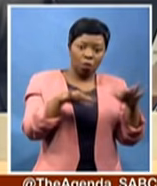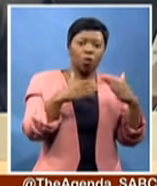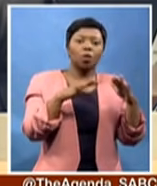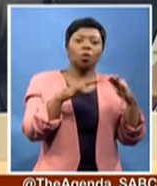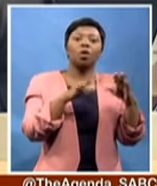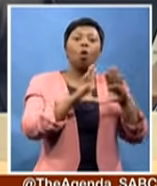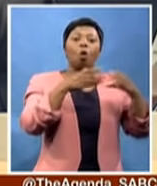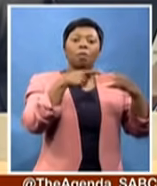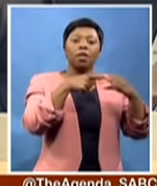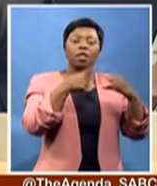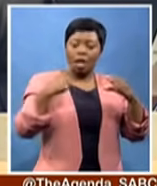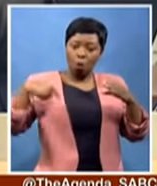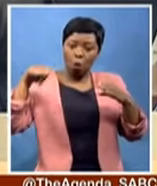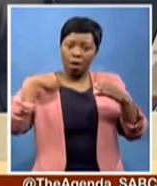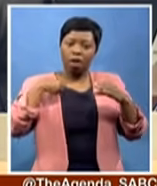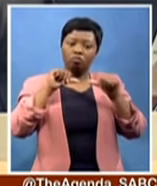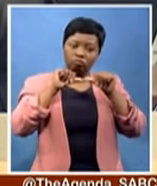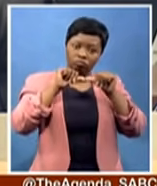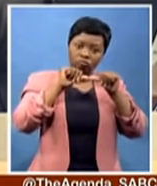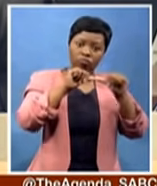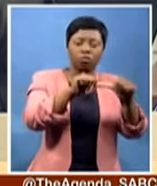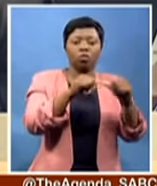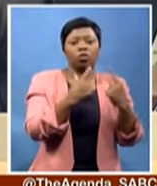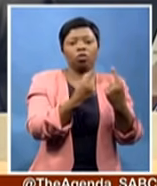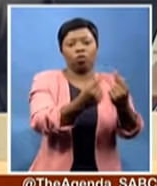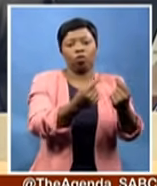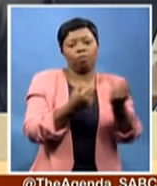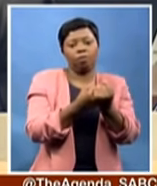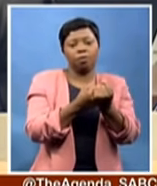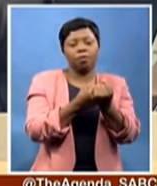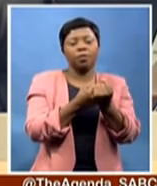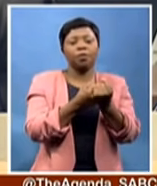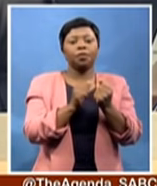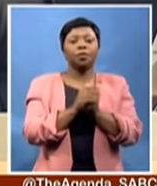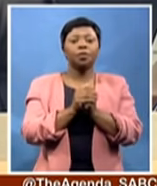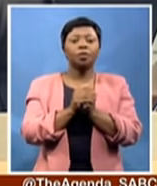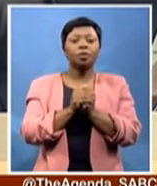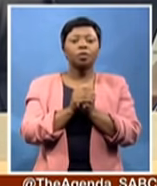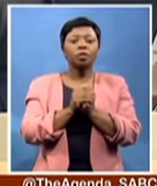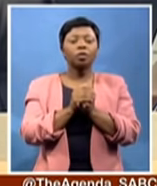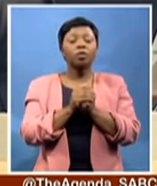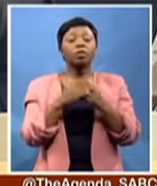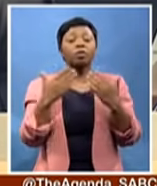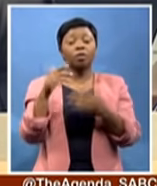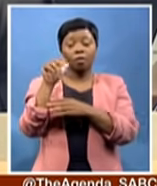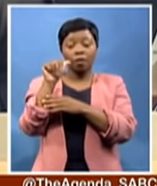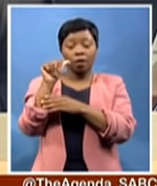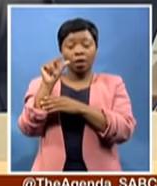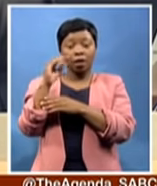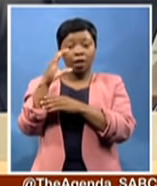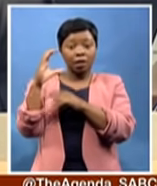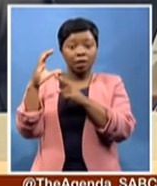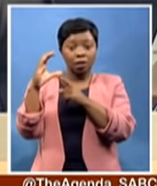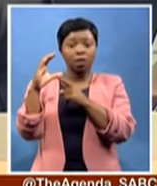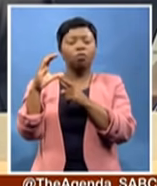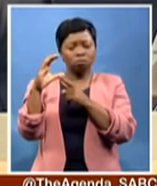The ANC has taken this position knowing that the organization would itself be placed